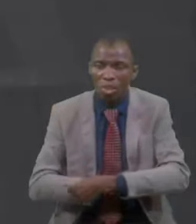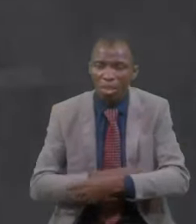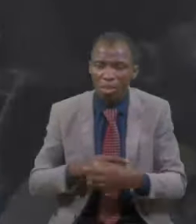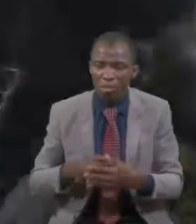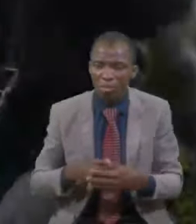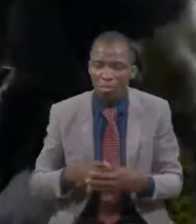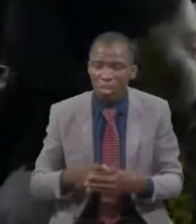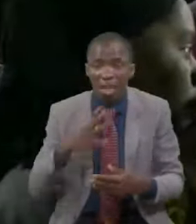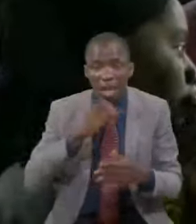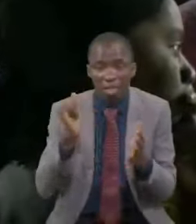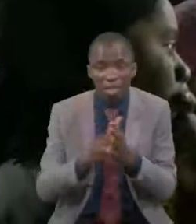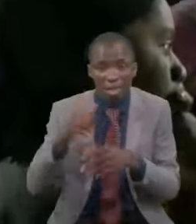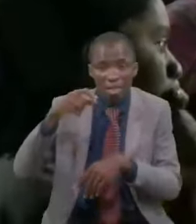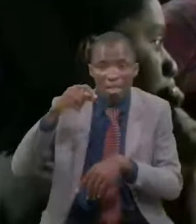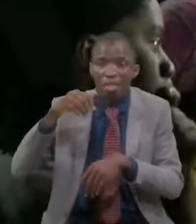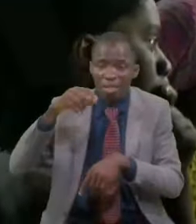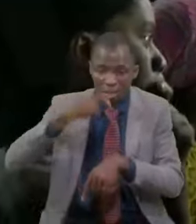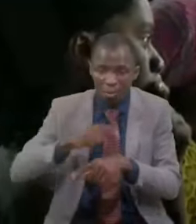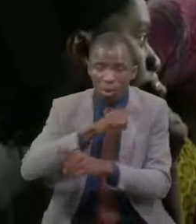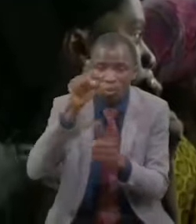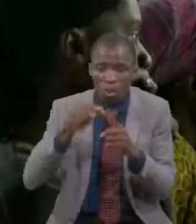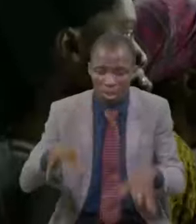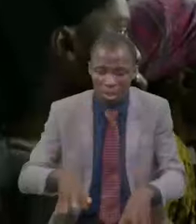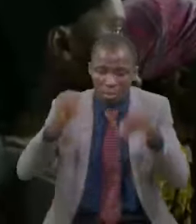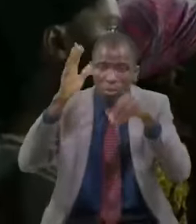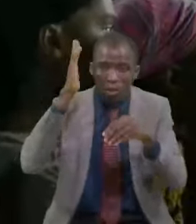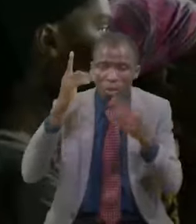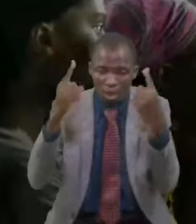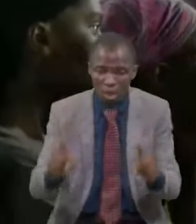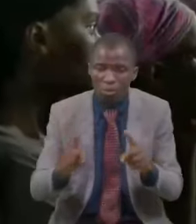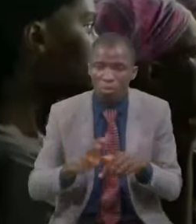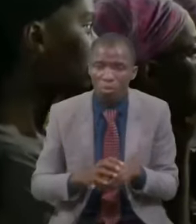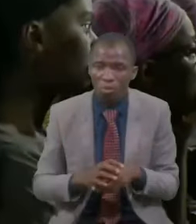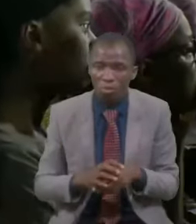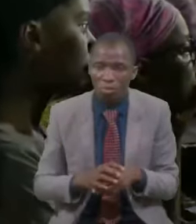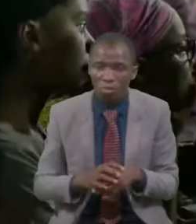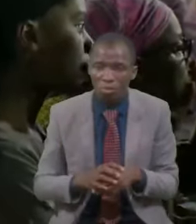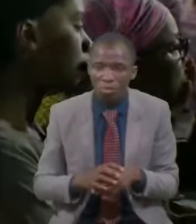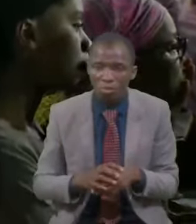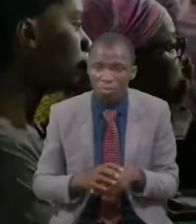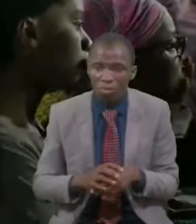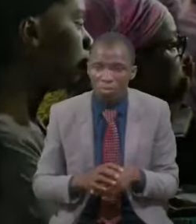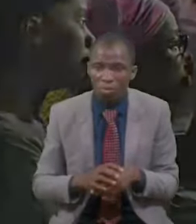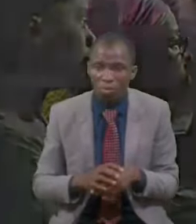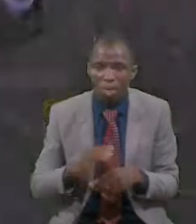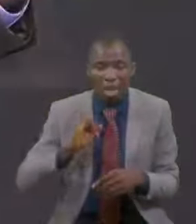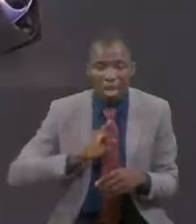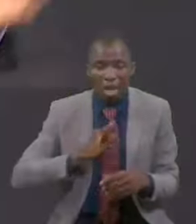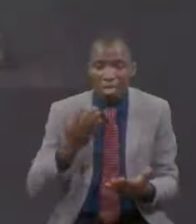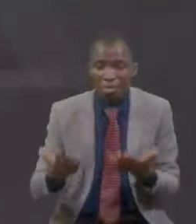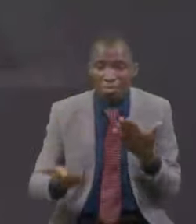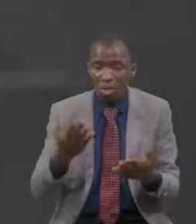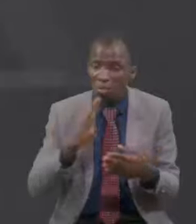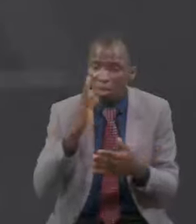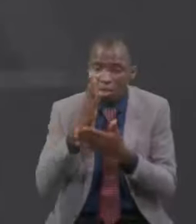that time when the rapture will happen, I may be somewhere, you may be here,